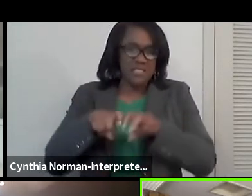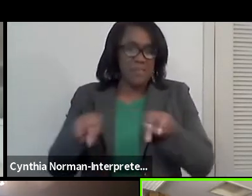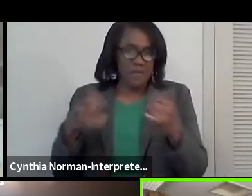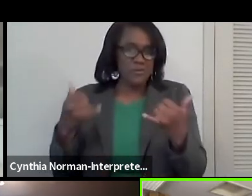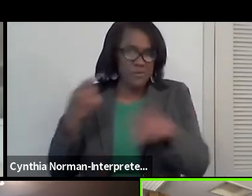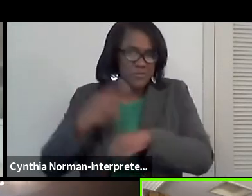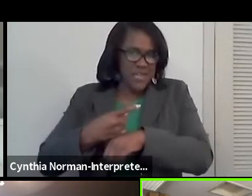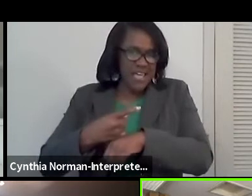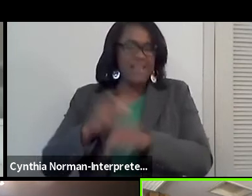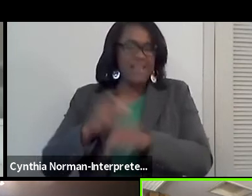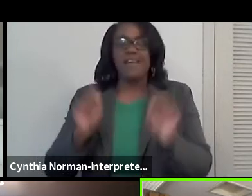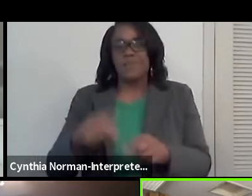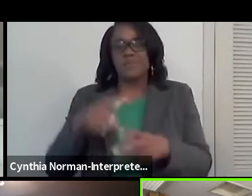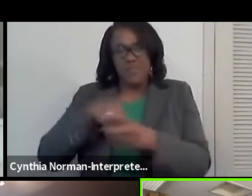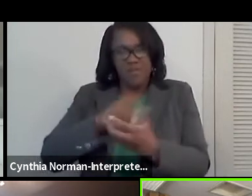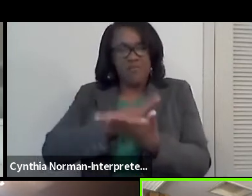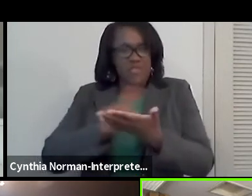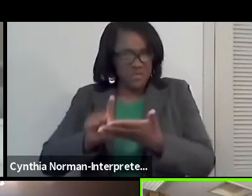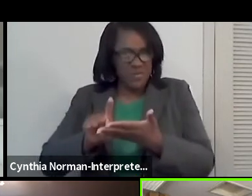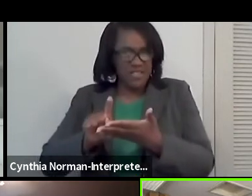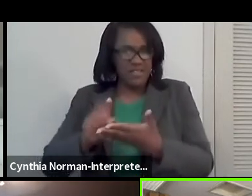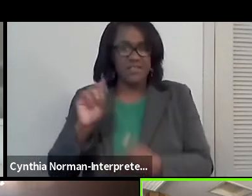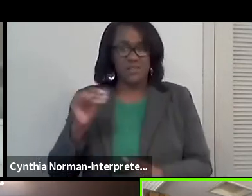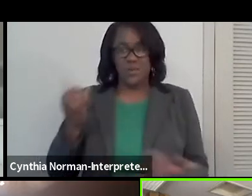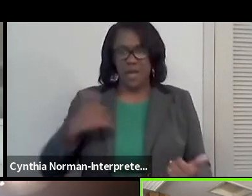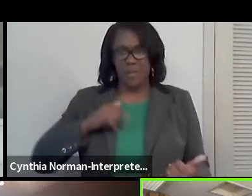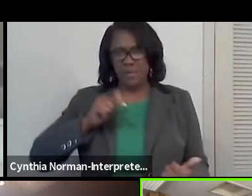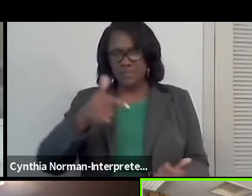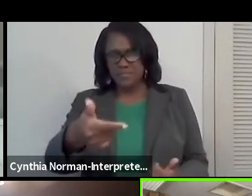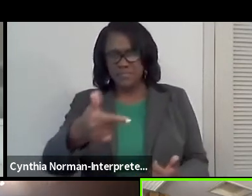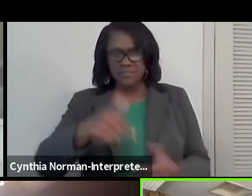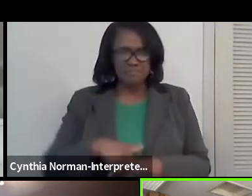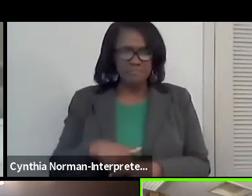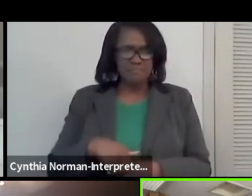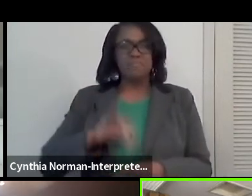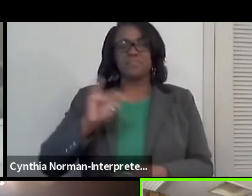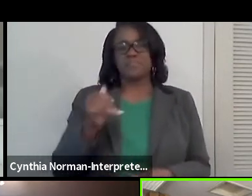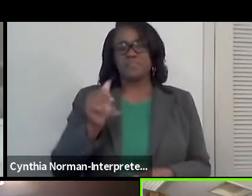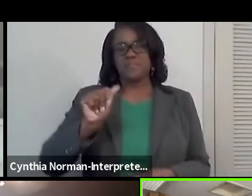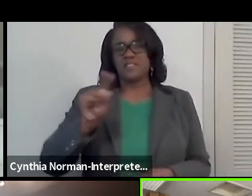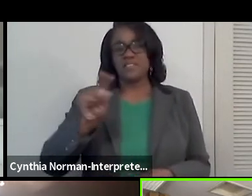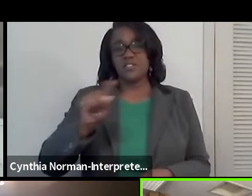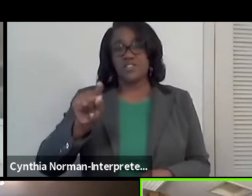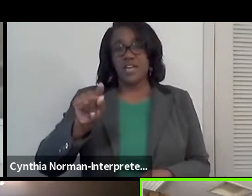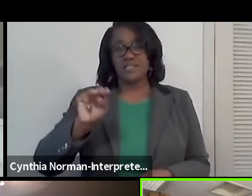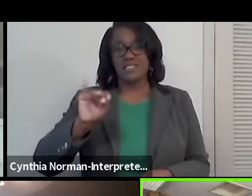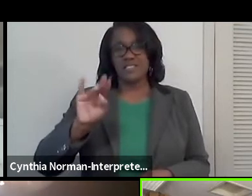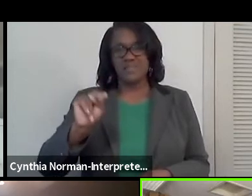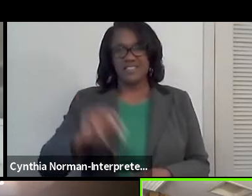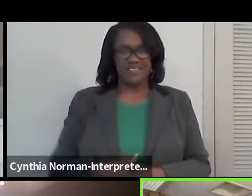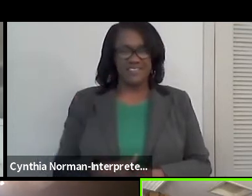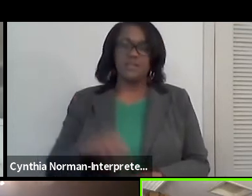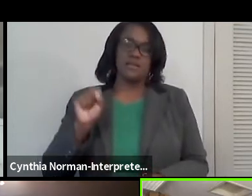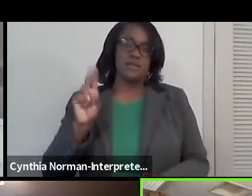be part of this week. So I'm going to point the finger at Jasmine. Sunny.